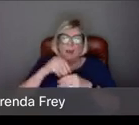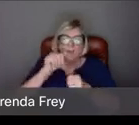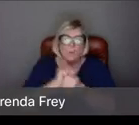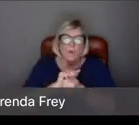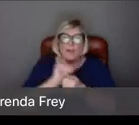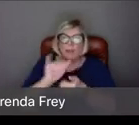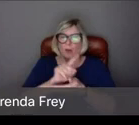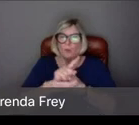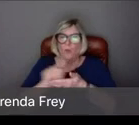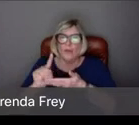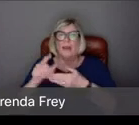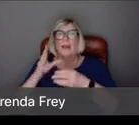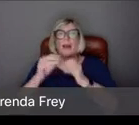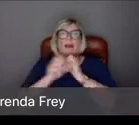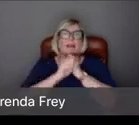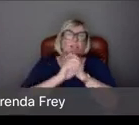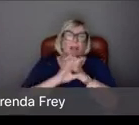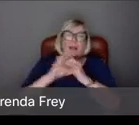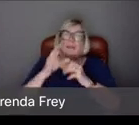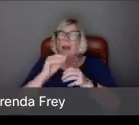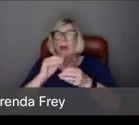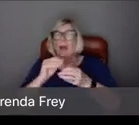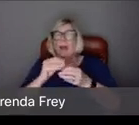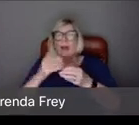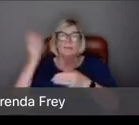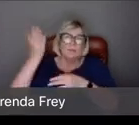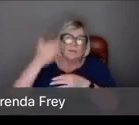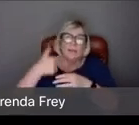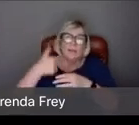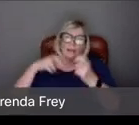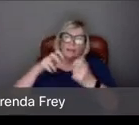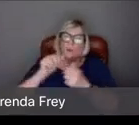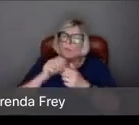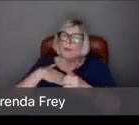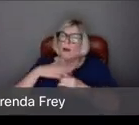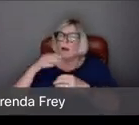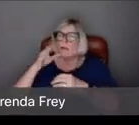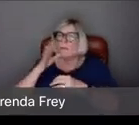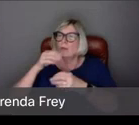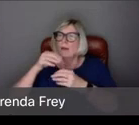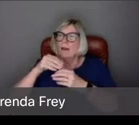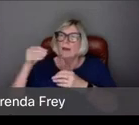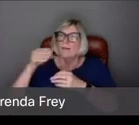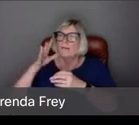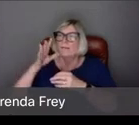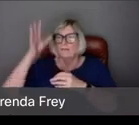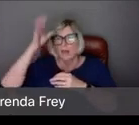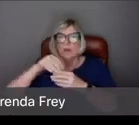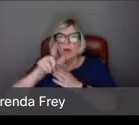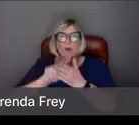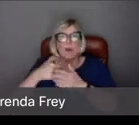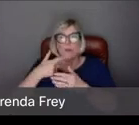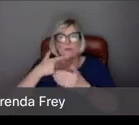content and the publicity of it, I sat down with my in-laws and I said, okay, from now on, I go through all your mail.